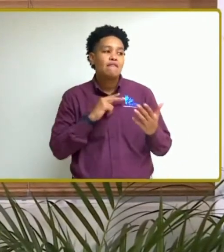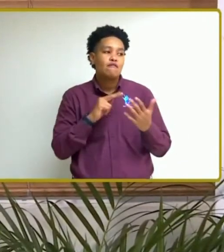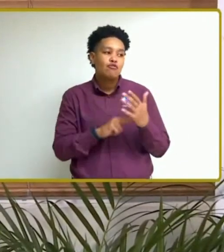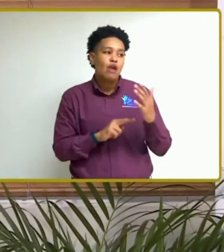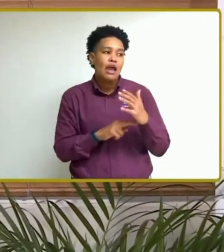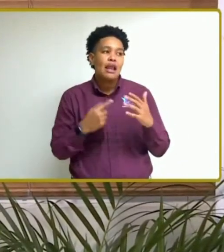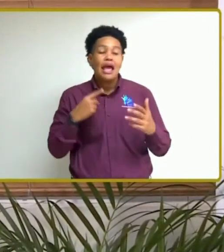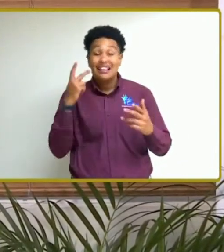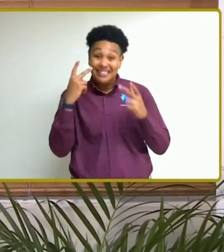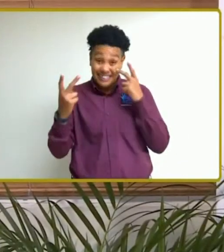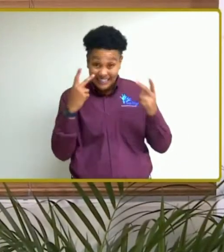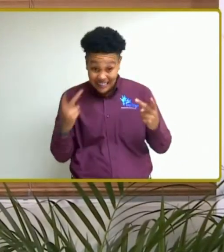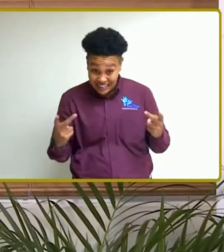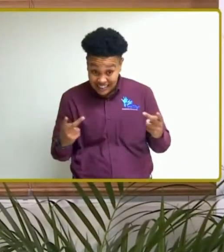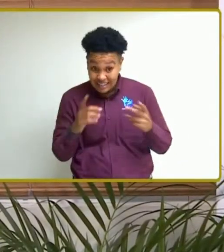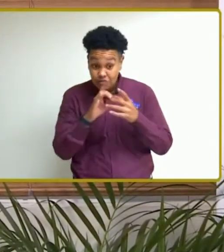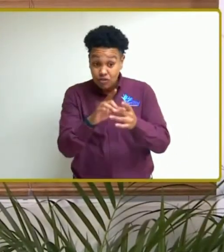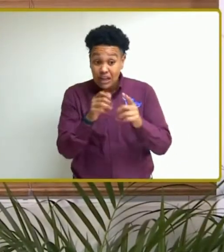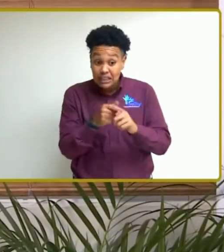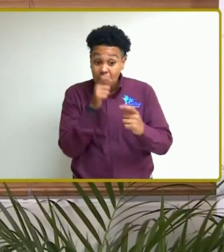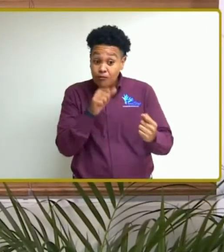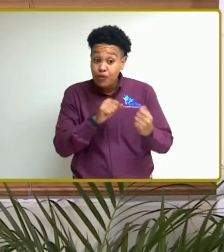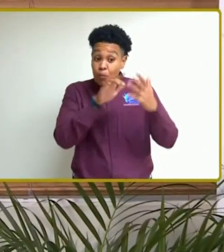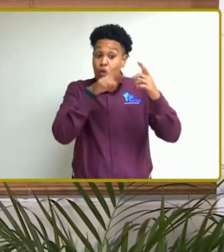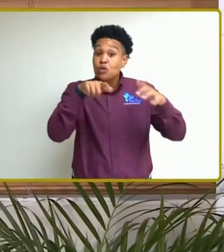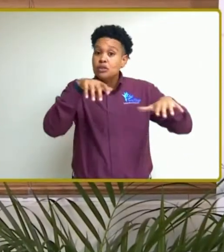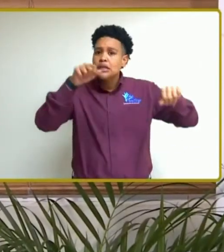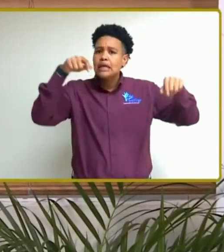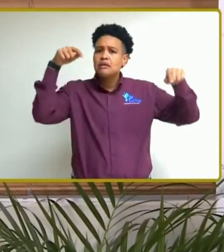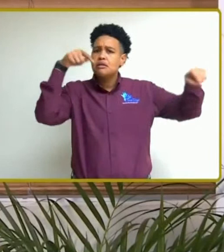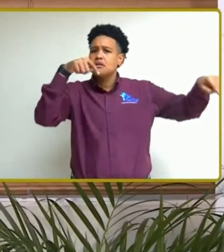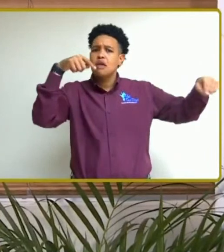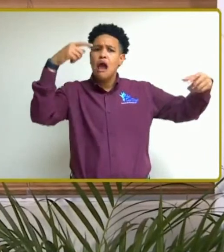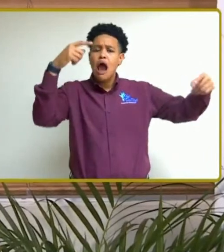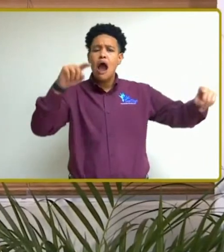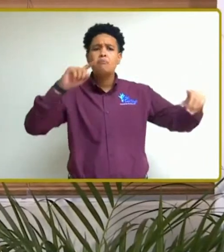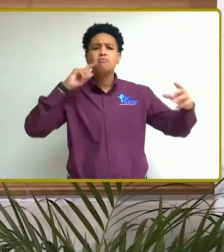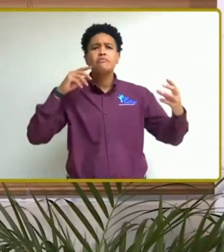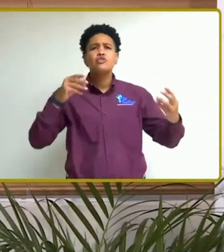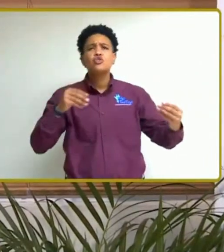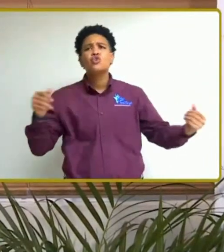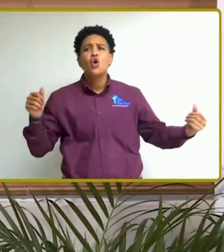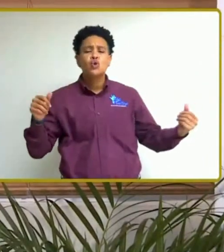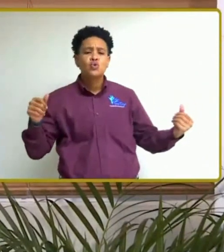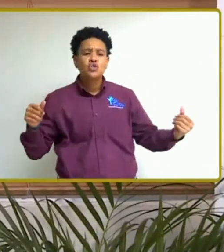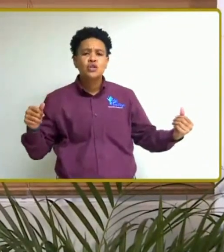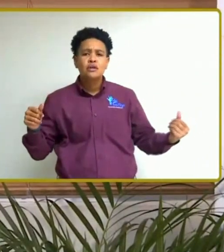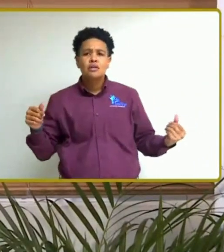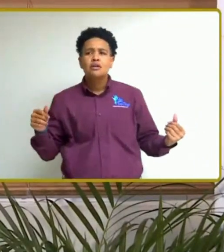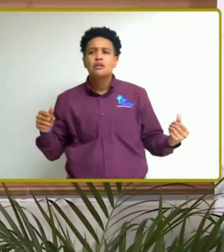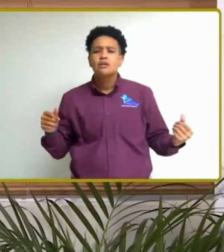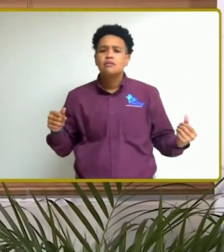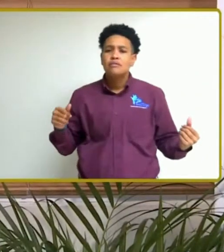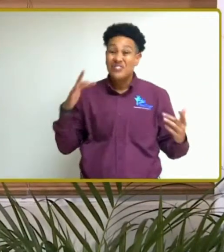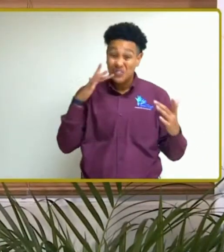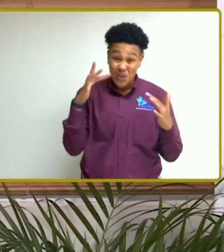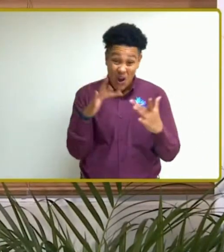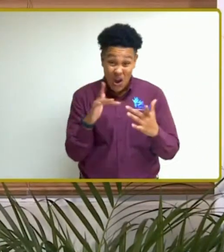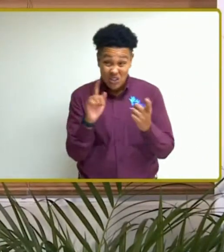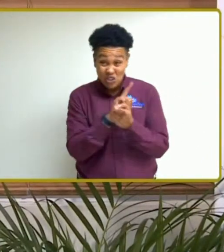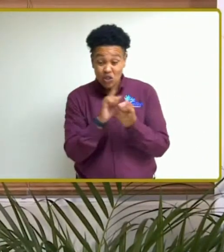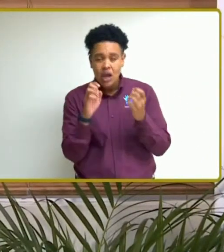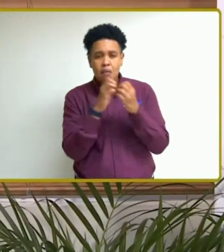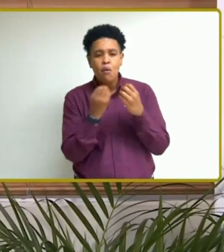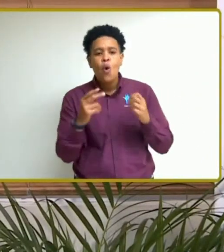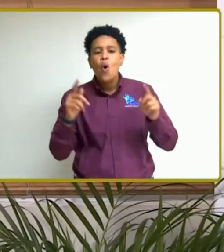and seen in terms of the approaches to these things, that the solution is to contact trace more or